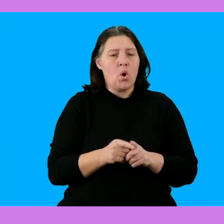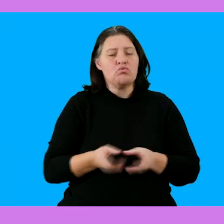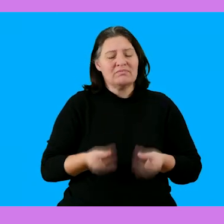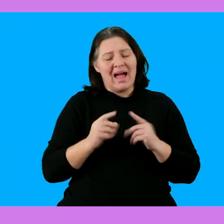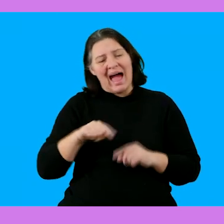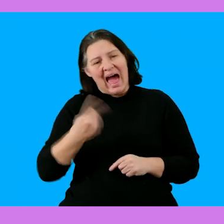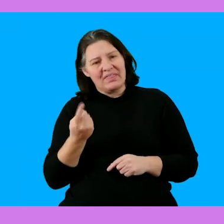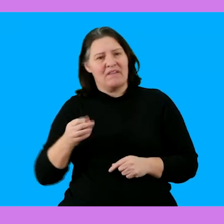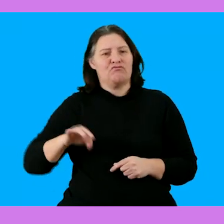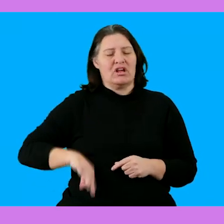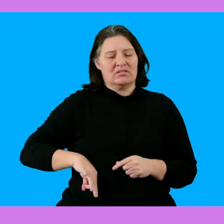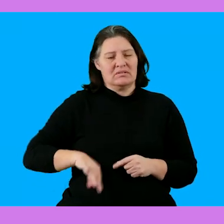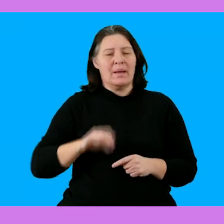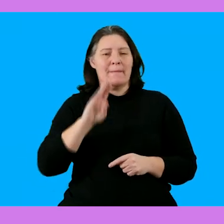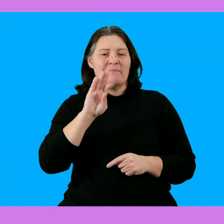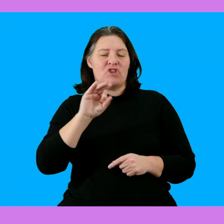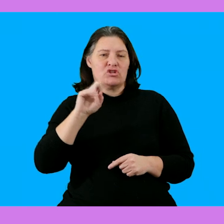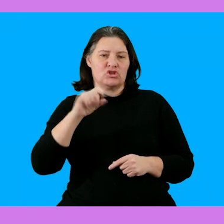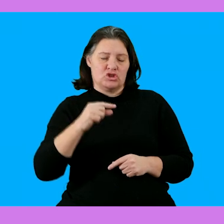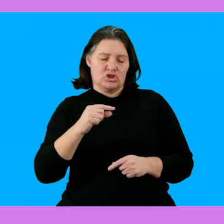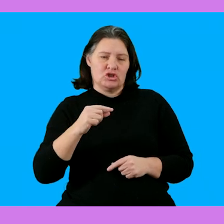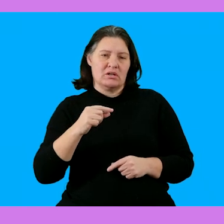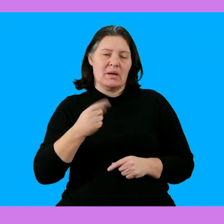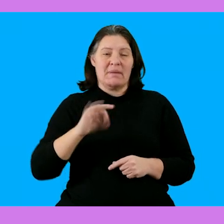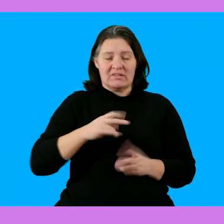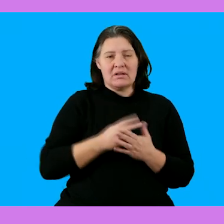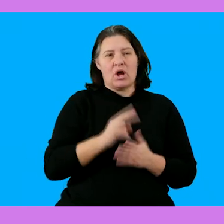fringe benefits with a combined value of